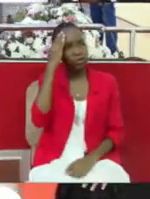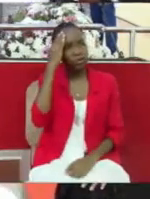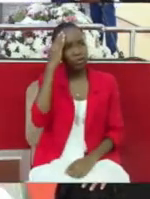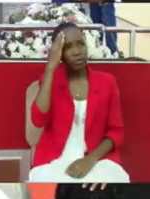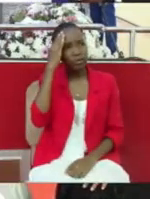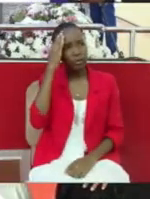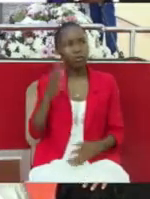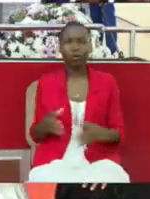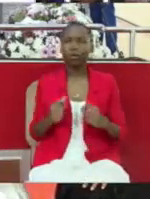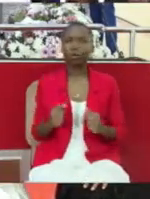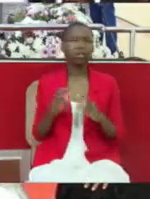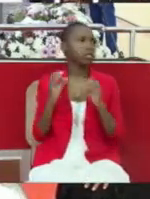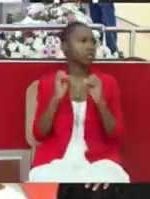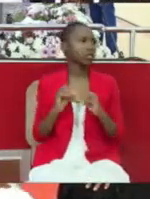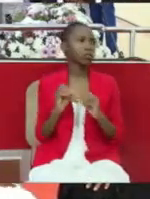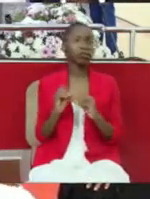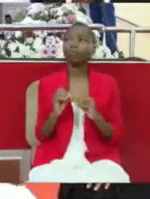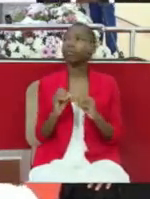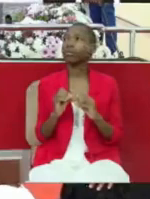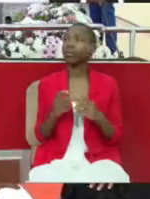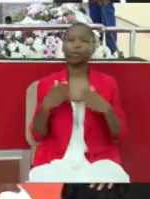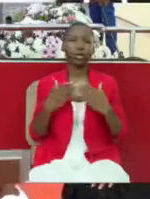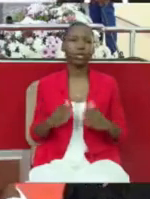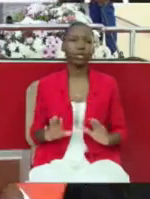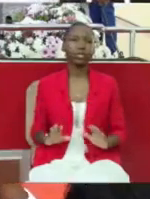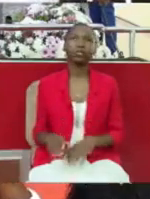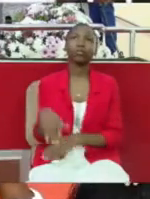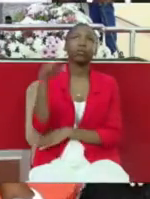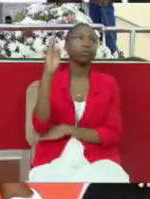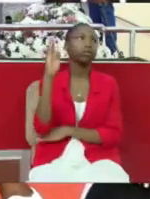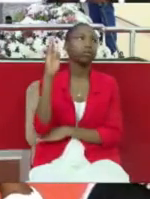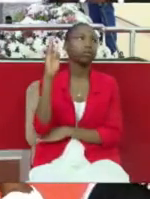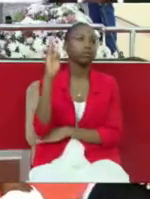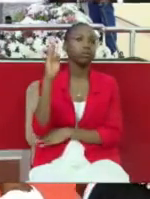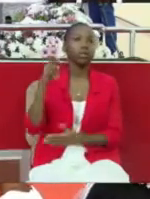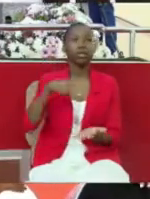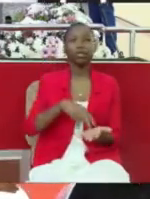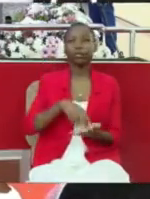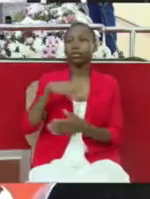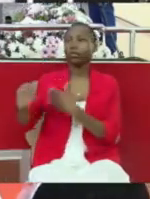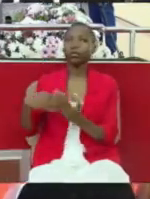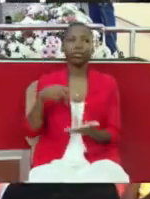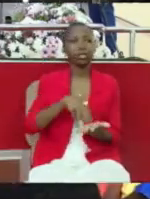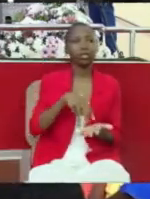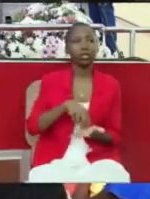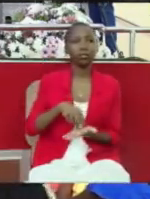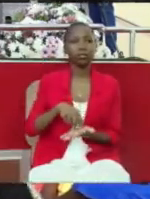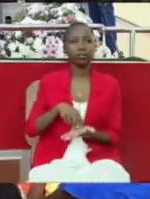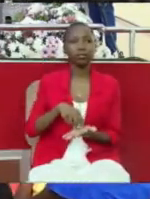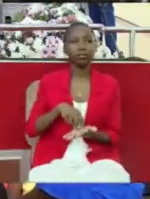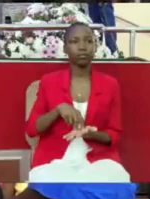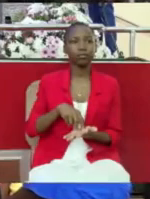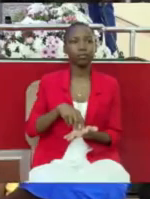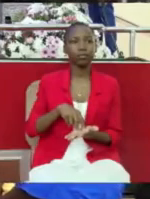not hold it back. Hautazuia tena. You will release it to him. Utaachilia. Let's all stand up. Tusimame sote. And we want to sing that song that we